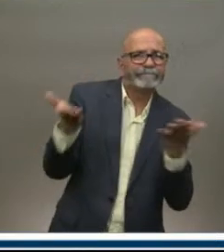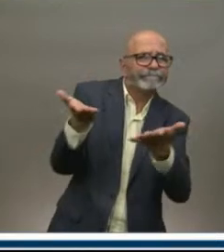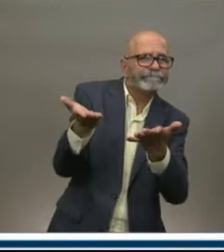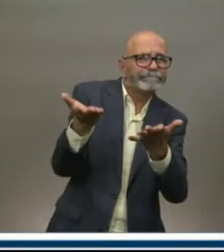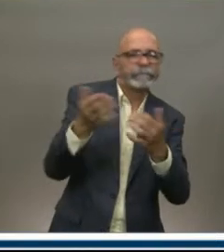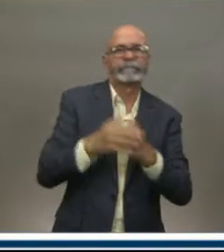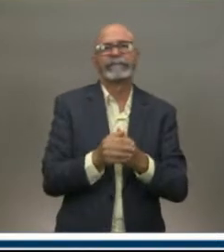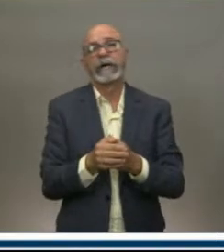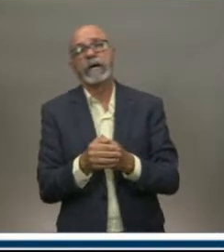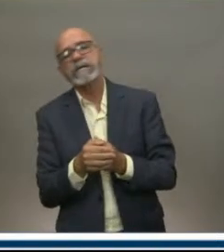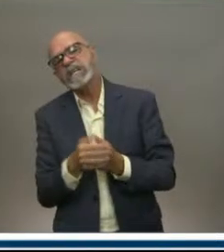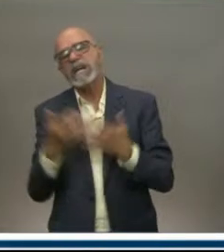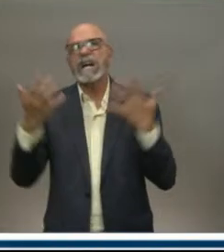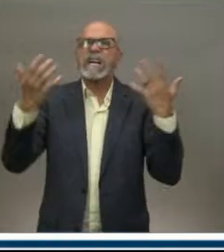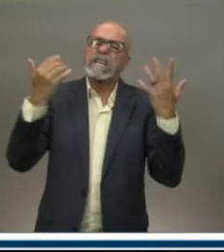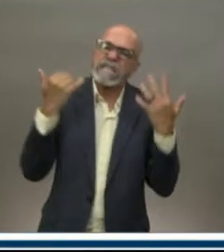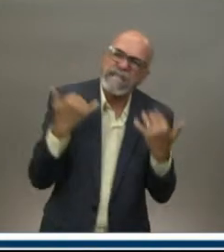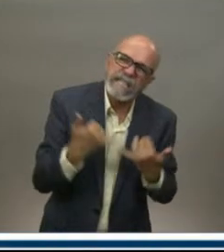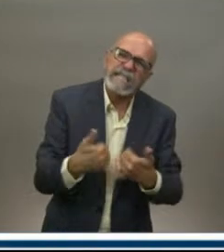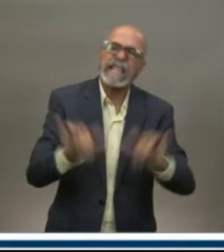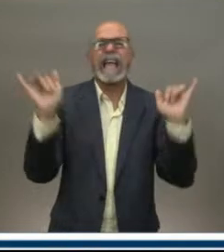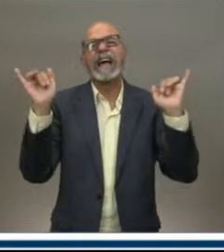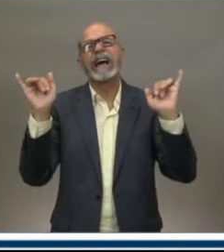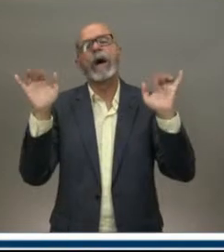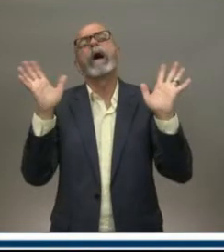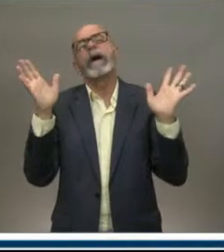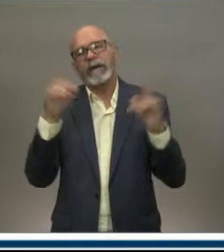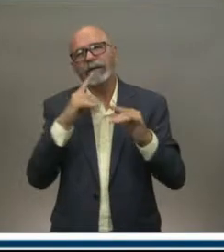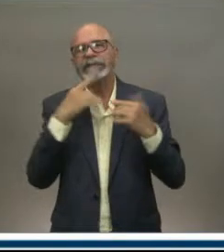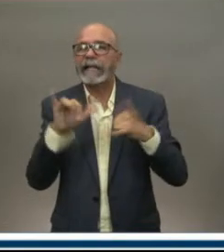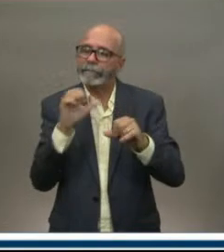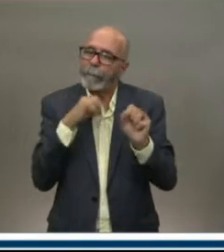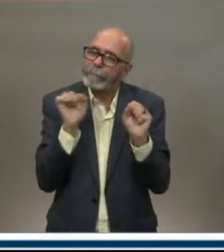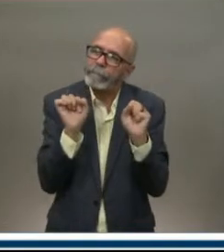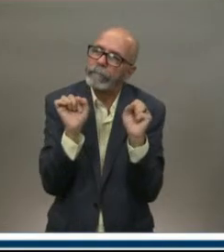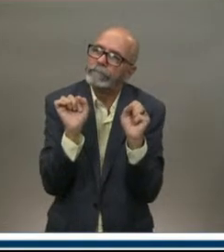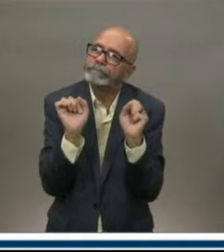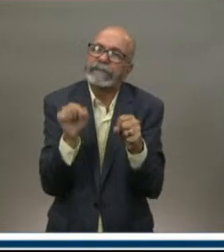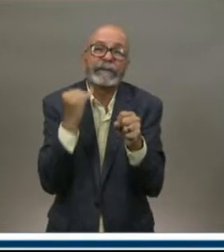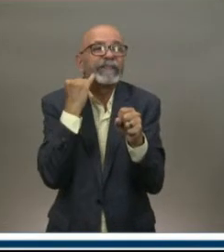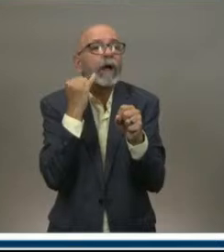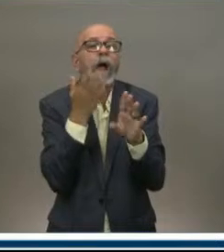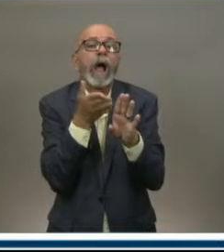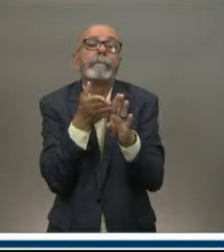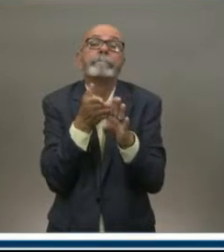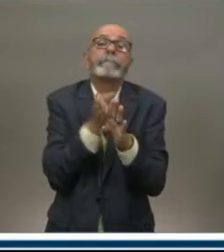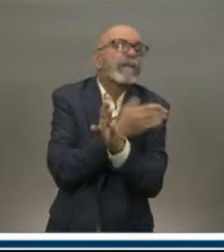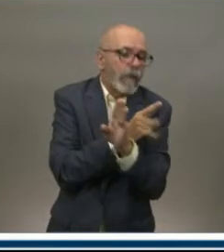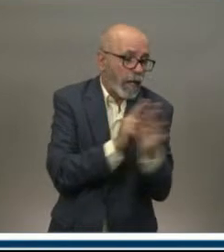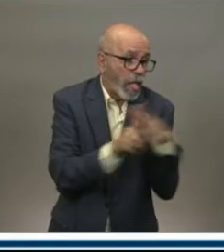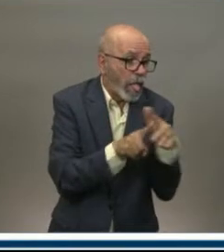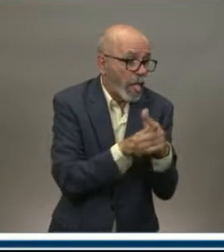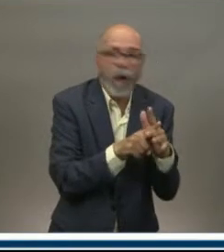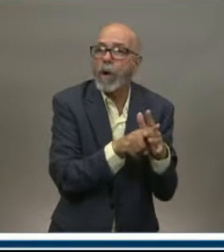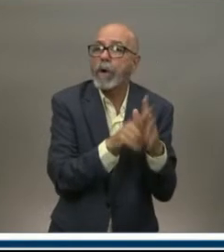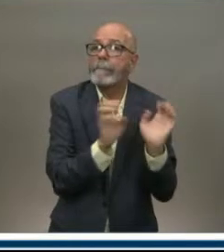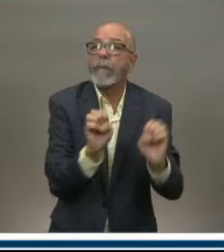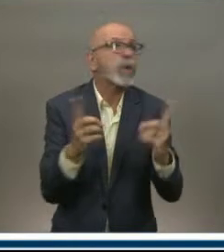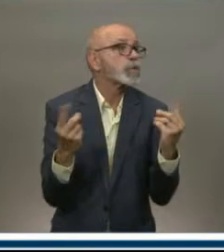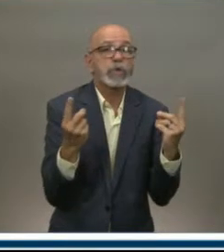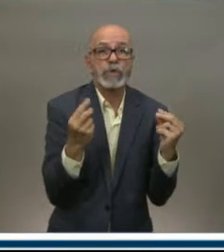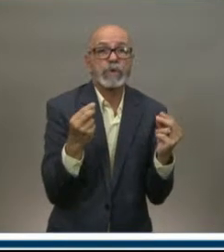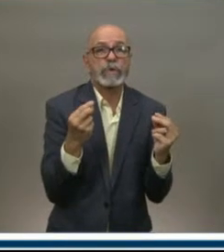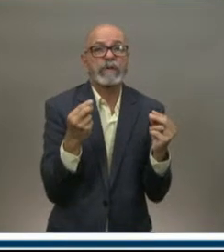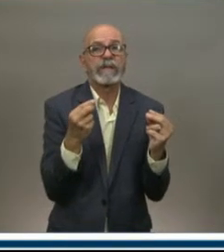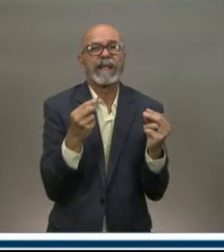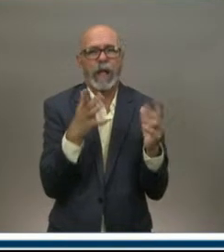to the degree possible, in advance of an emergency situation, have it defined what kind of frequency